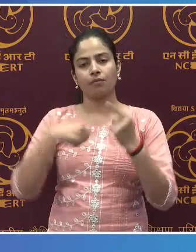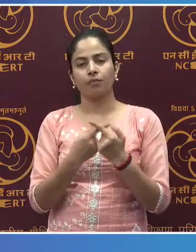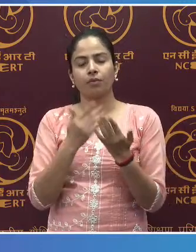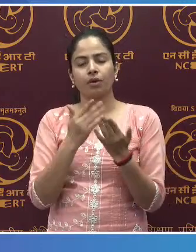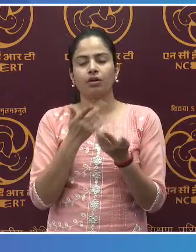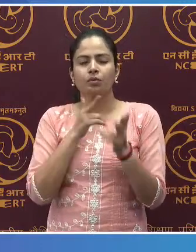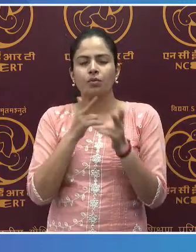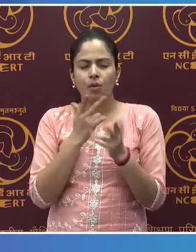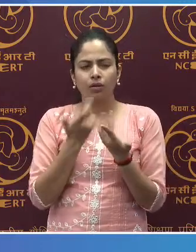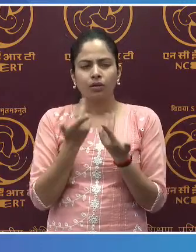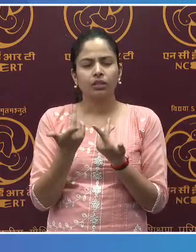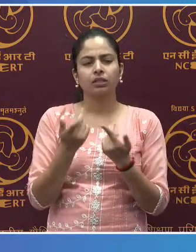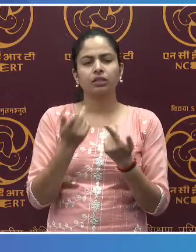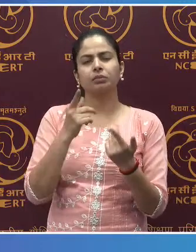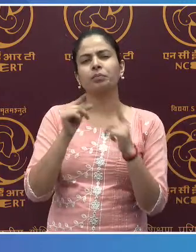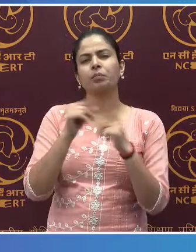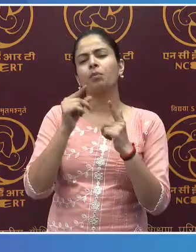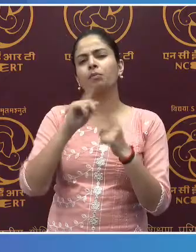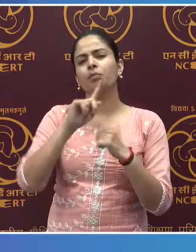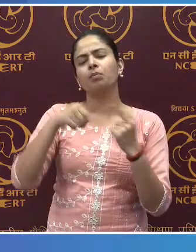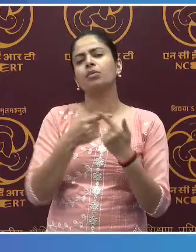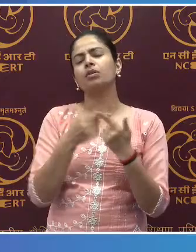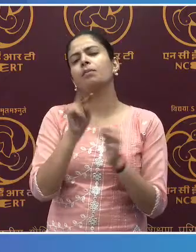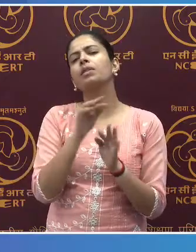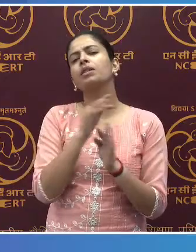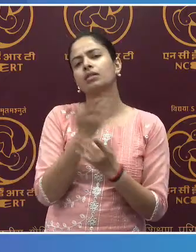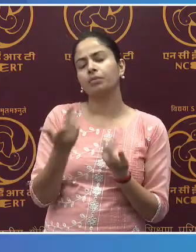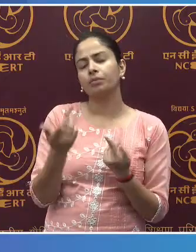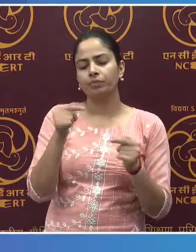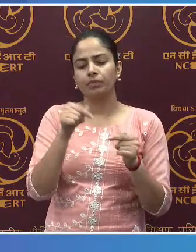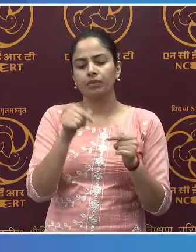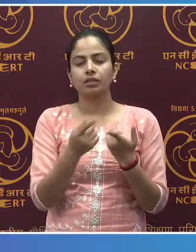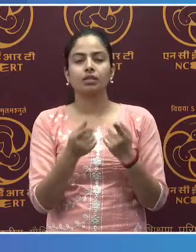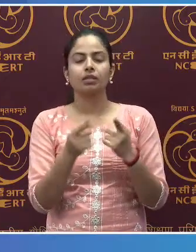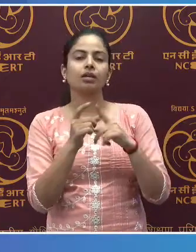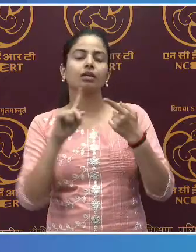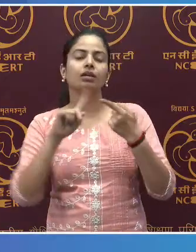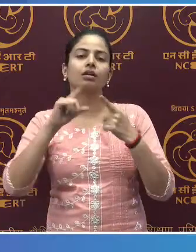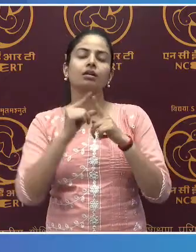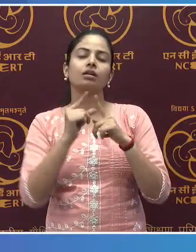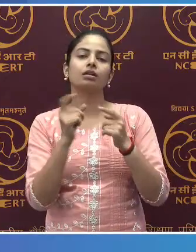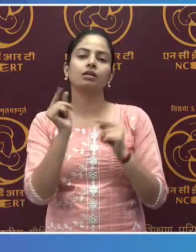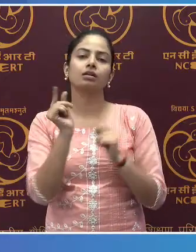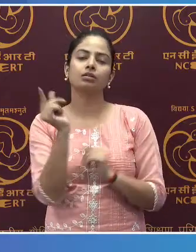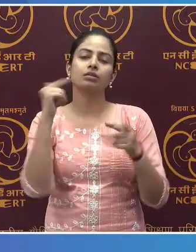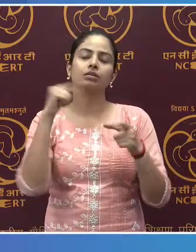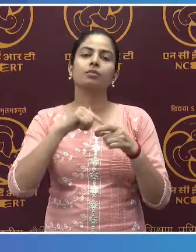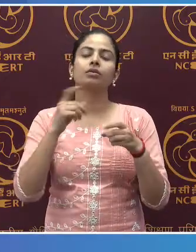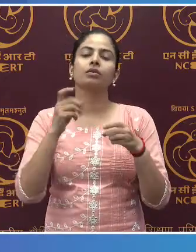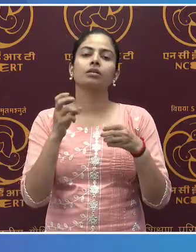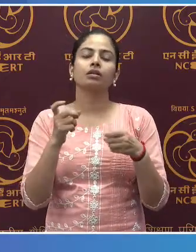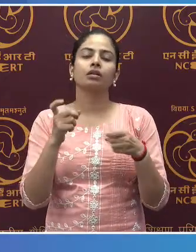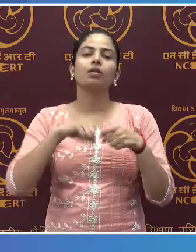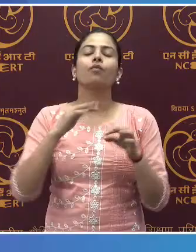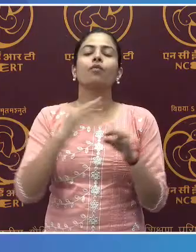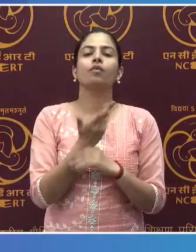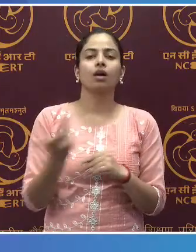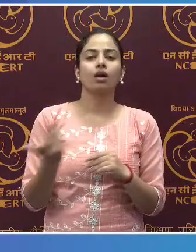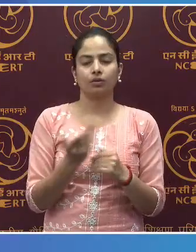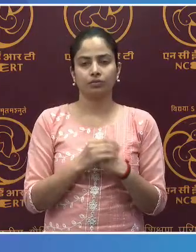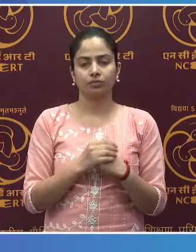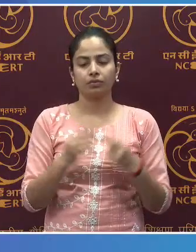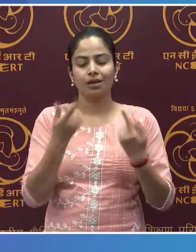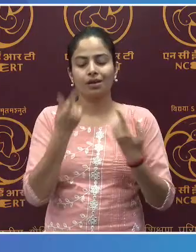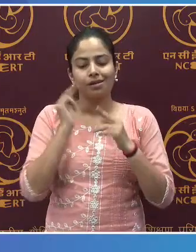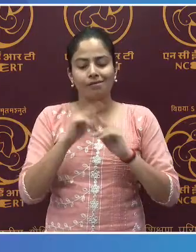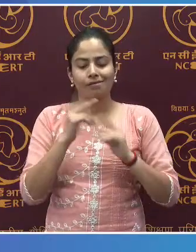documents that really formulate and envision the education system in a particular country. So whenever we talk about the education policy in